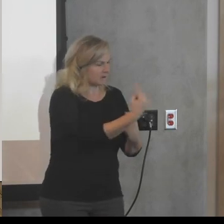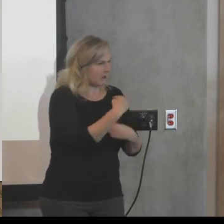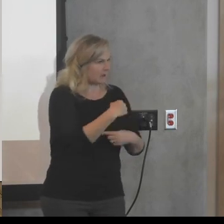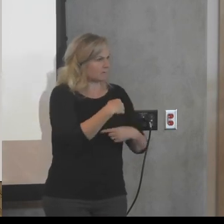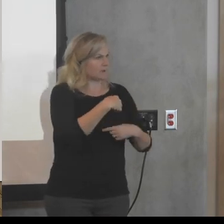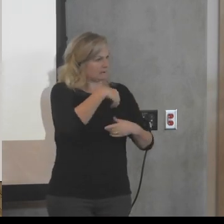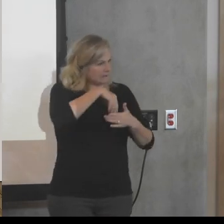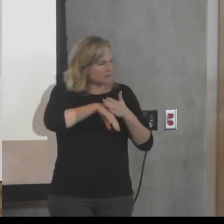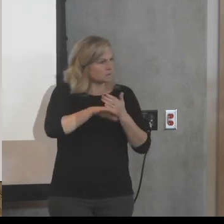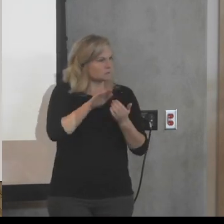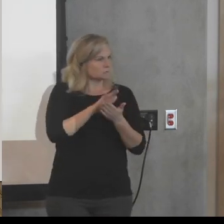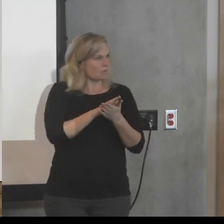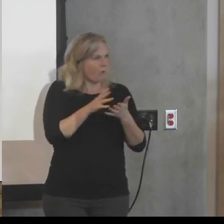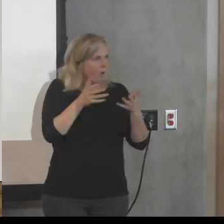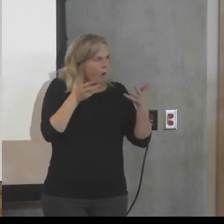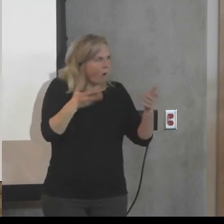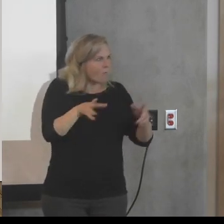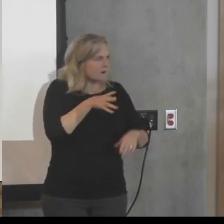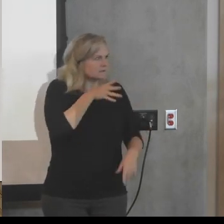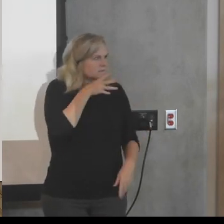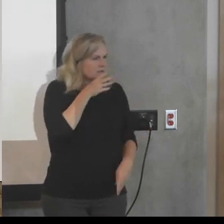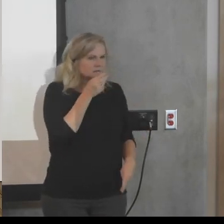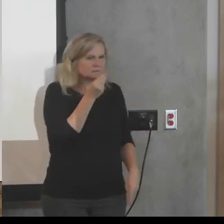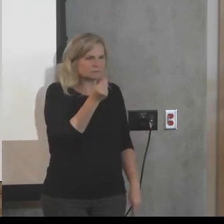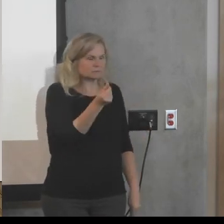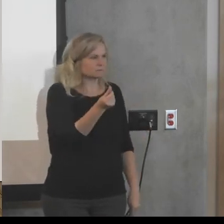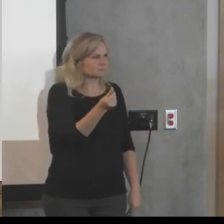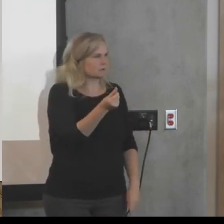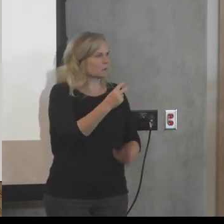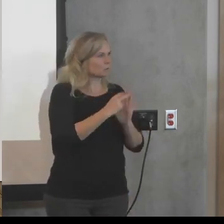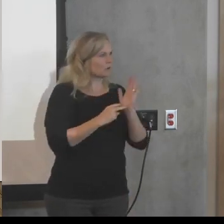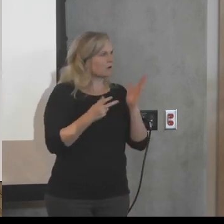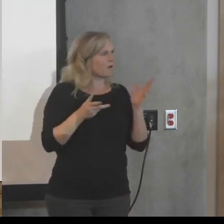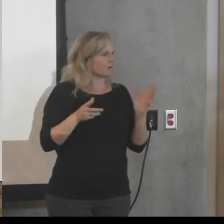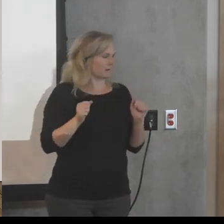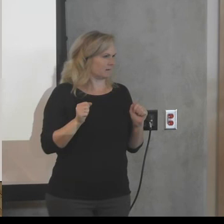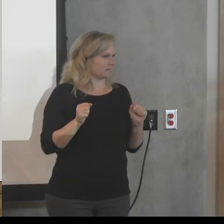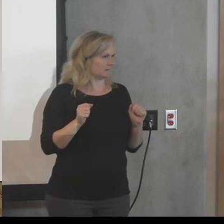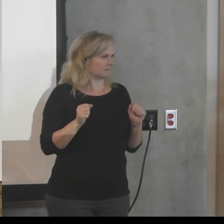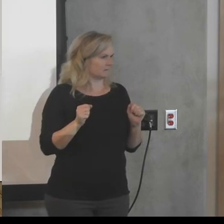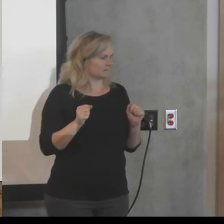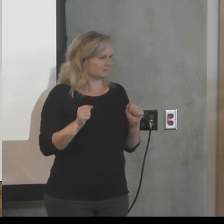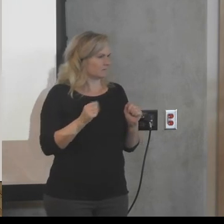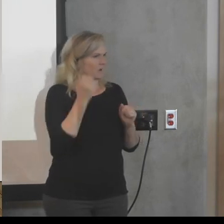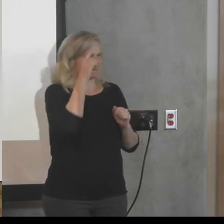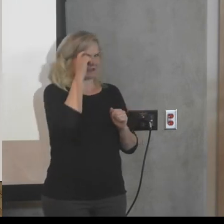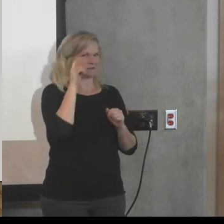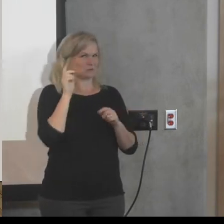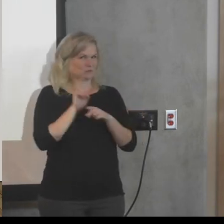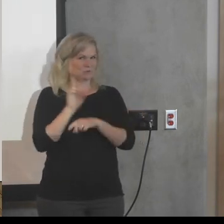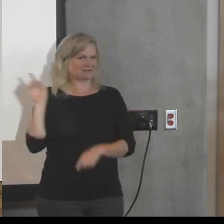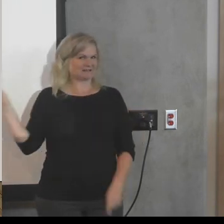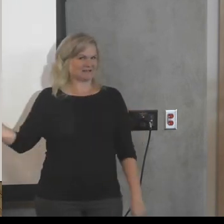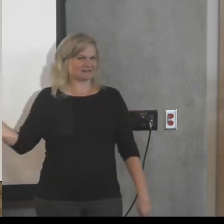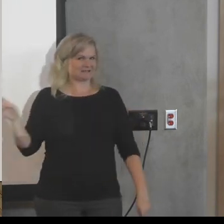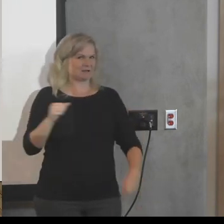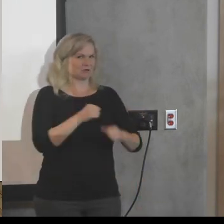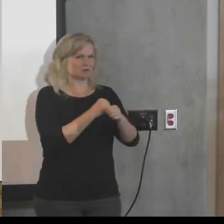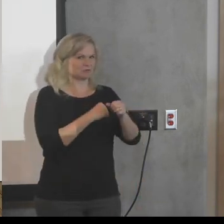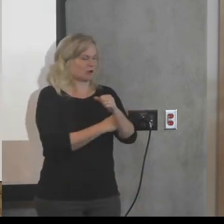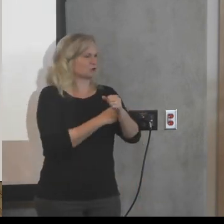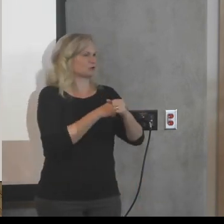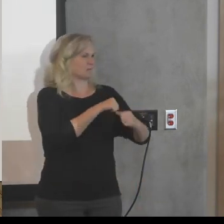beautiful articulation, and they could read. And none of the other kids in their kindergarten class could. So I can't